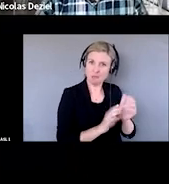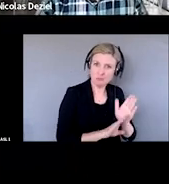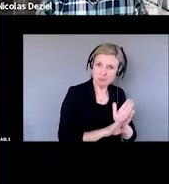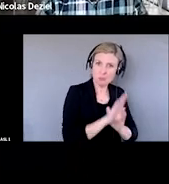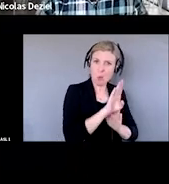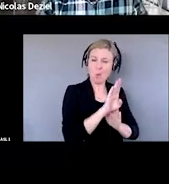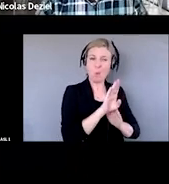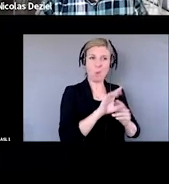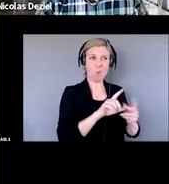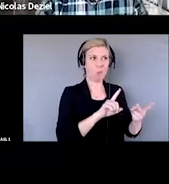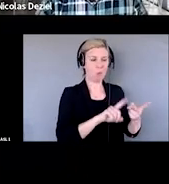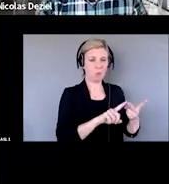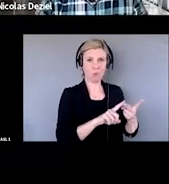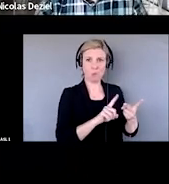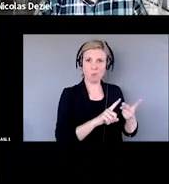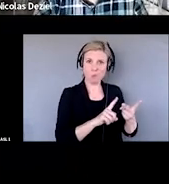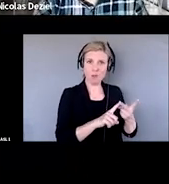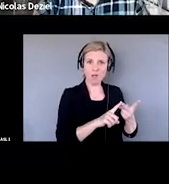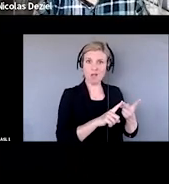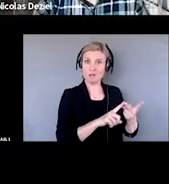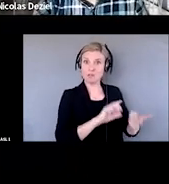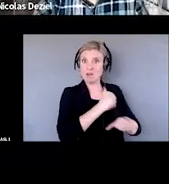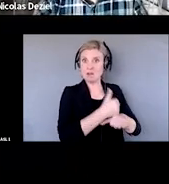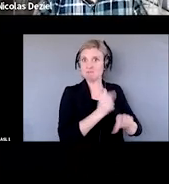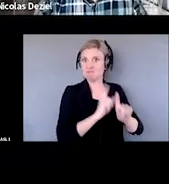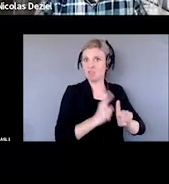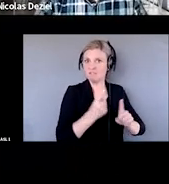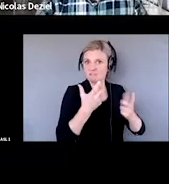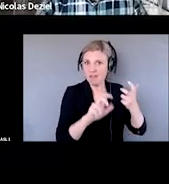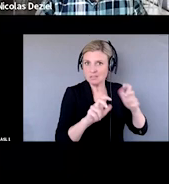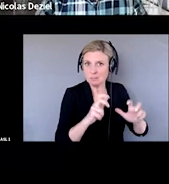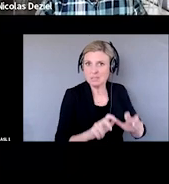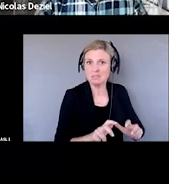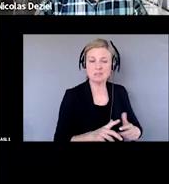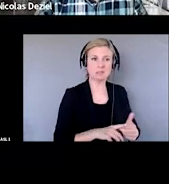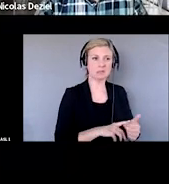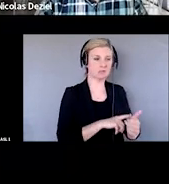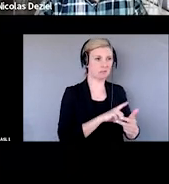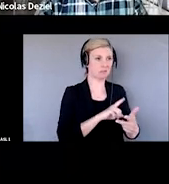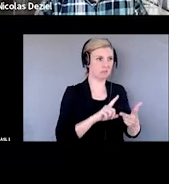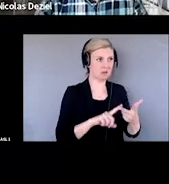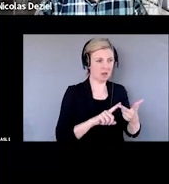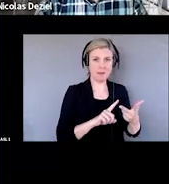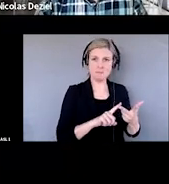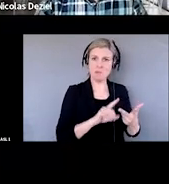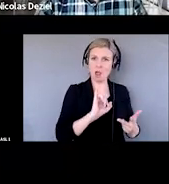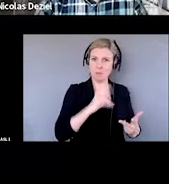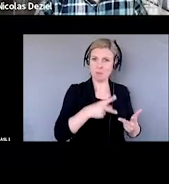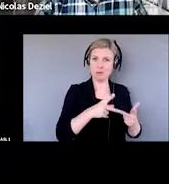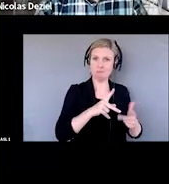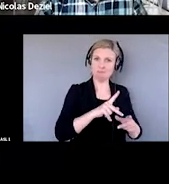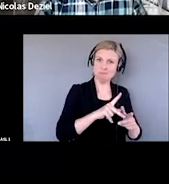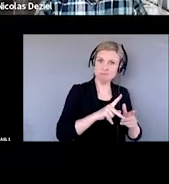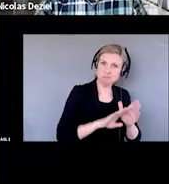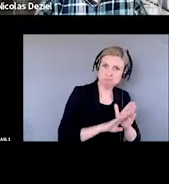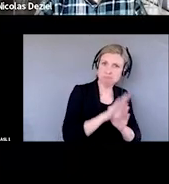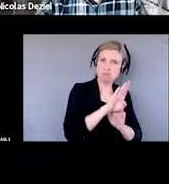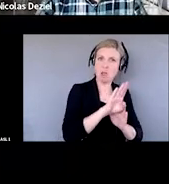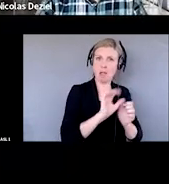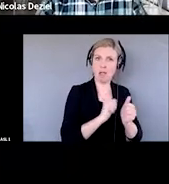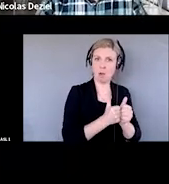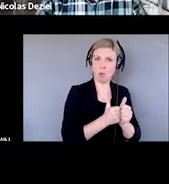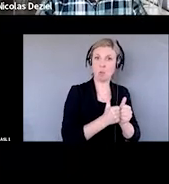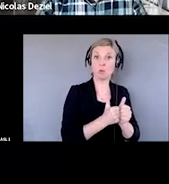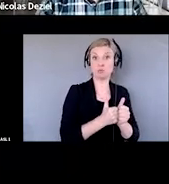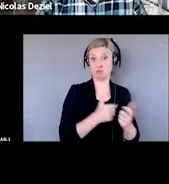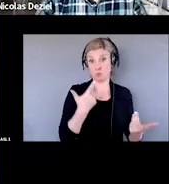to invest, and create new IP again. So there's a lot of things, but you need to create a strategy. So we have resources that can